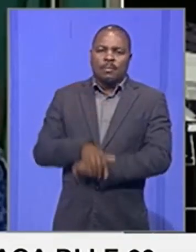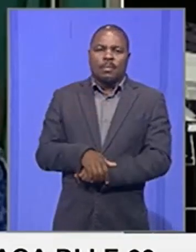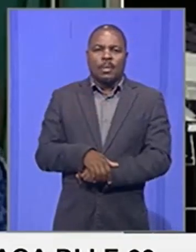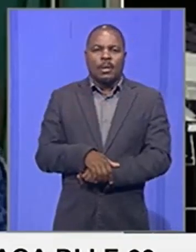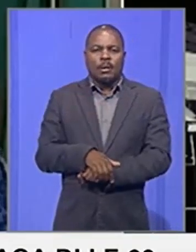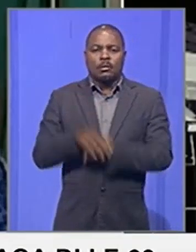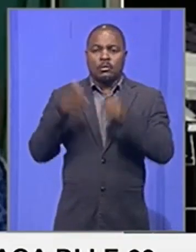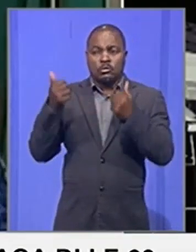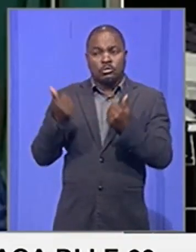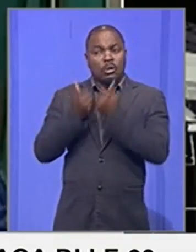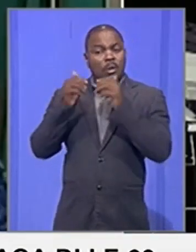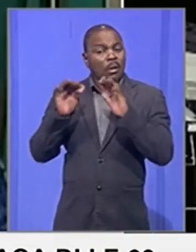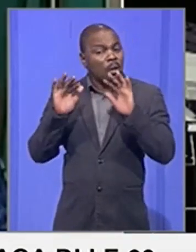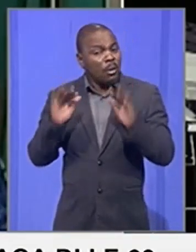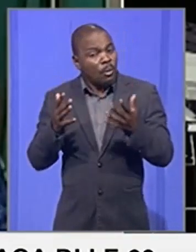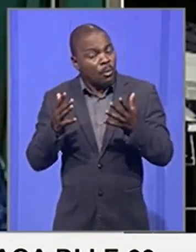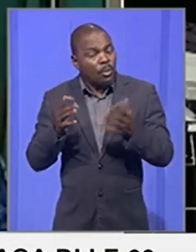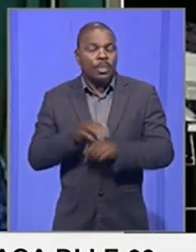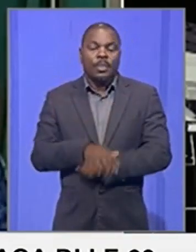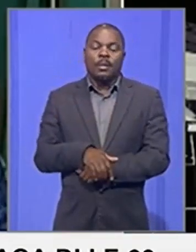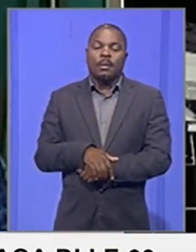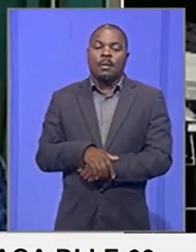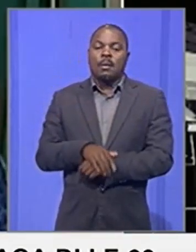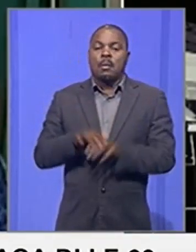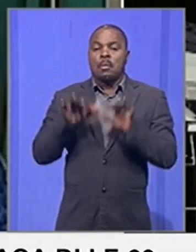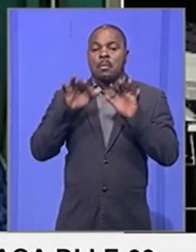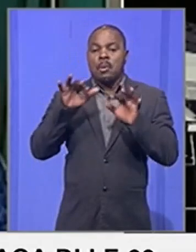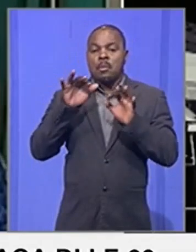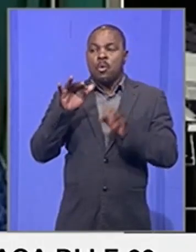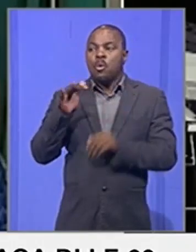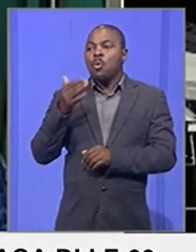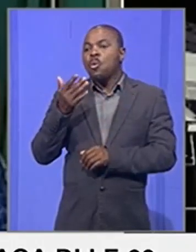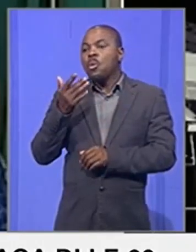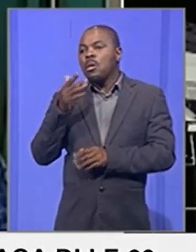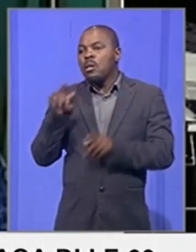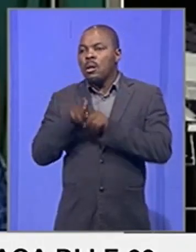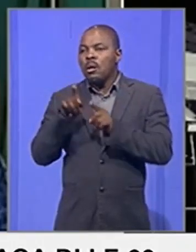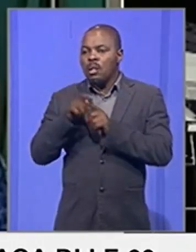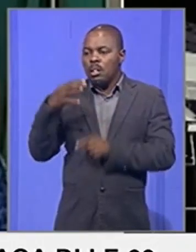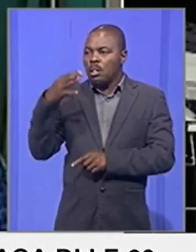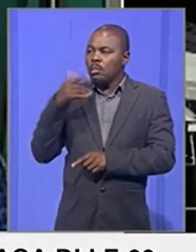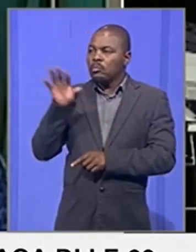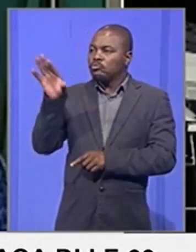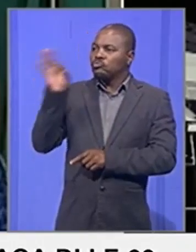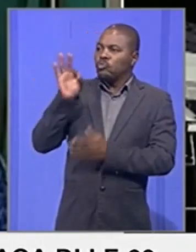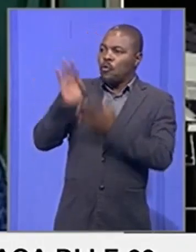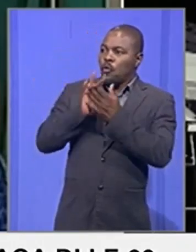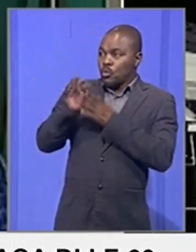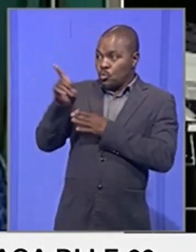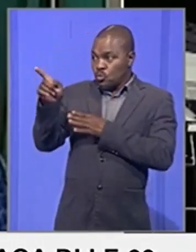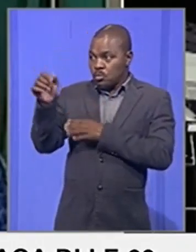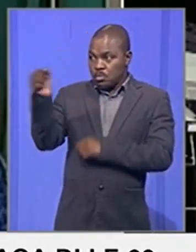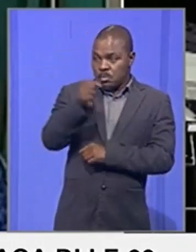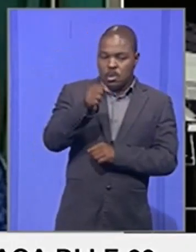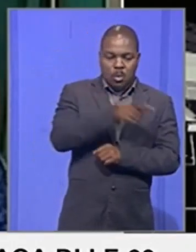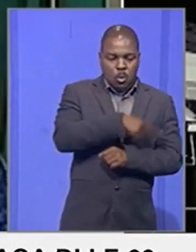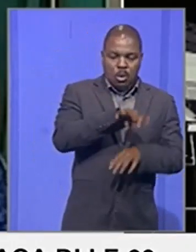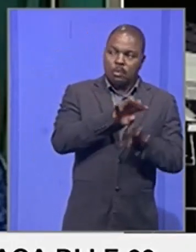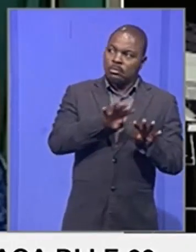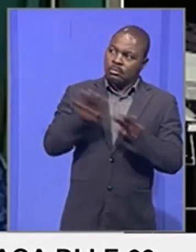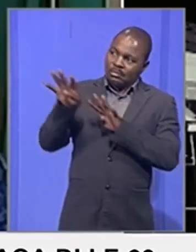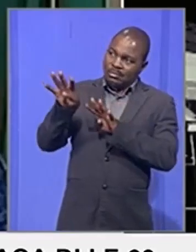Every position of responsibility has challenges, but challenges should be